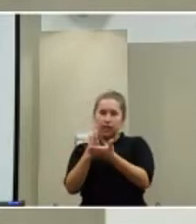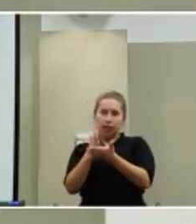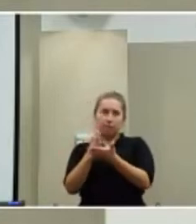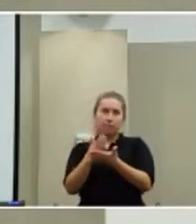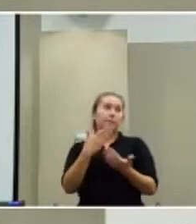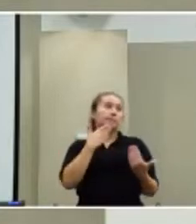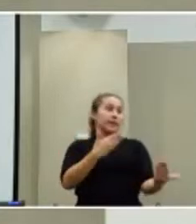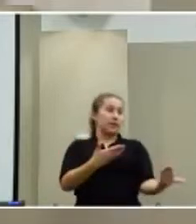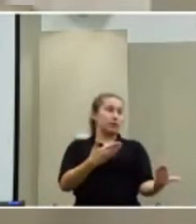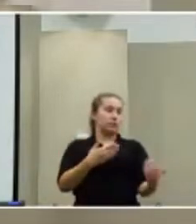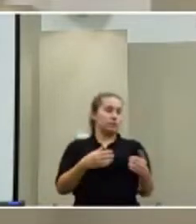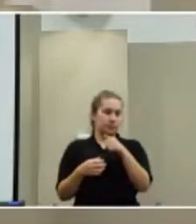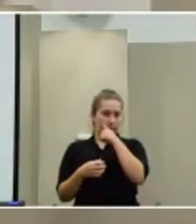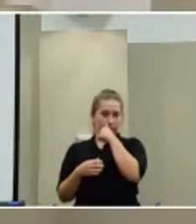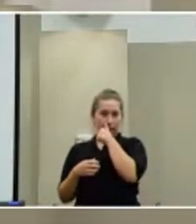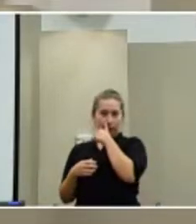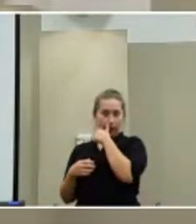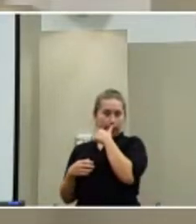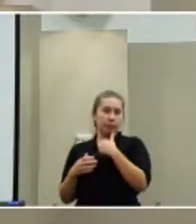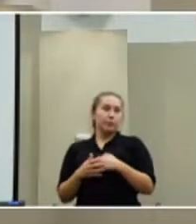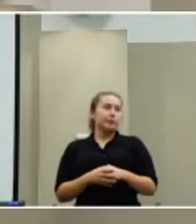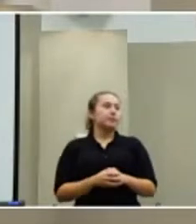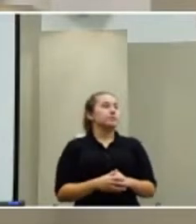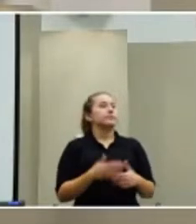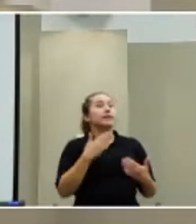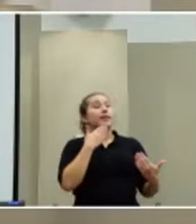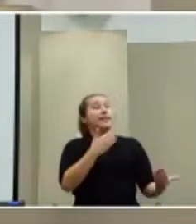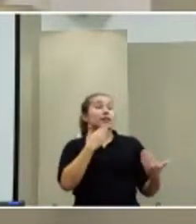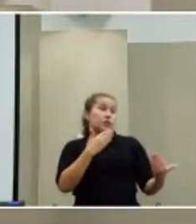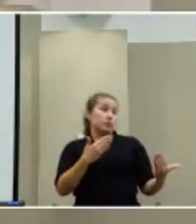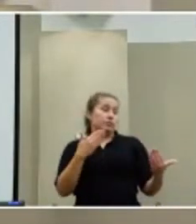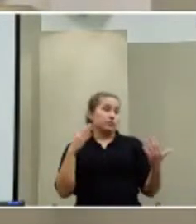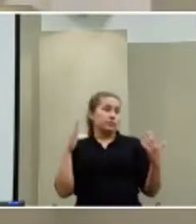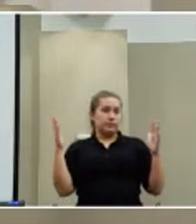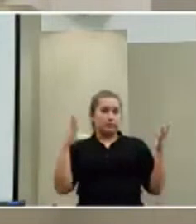you. Thank you, sir.